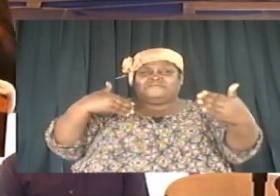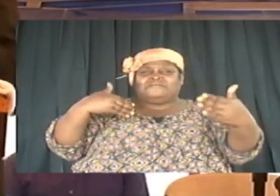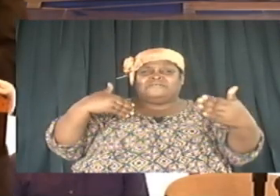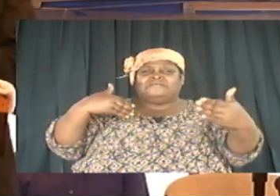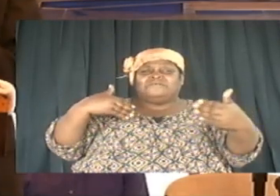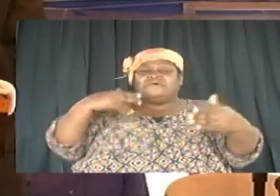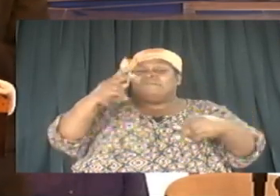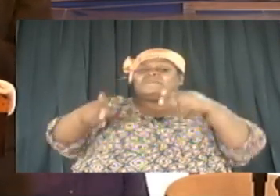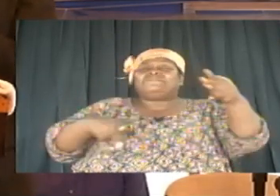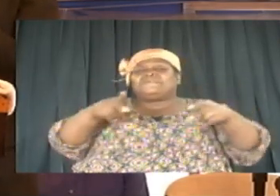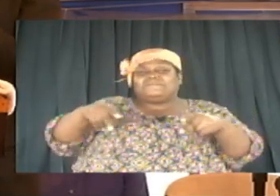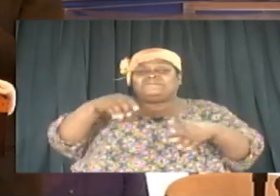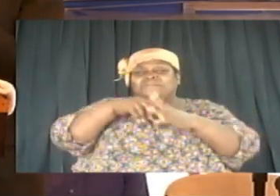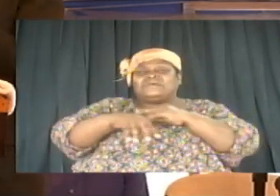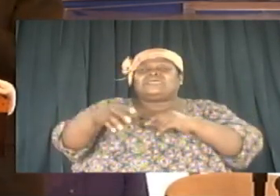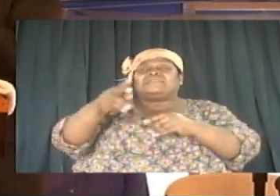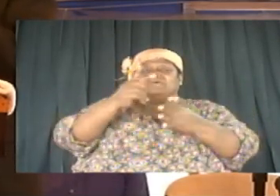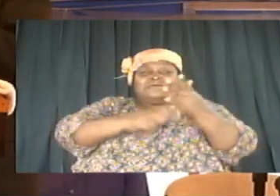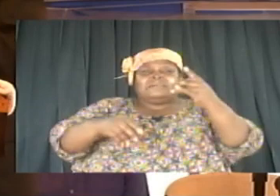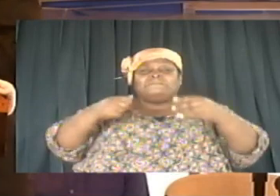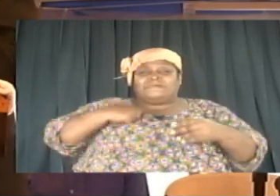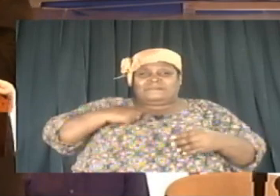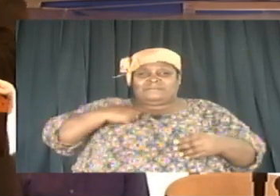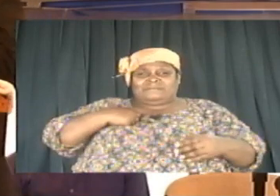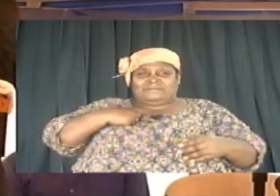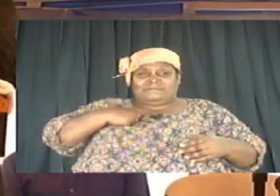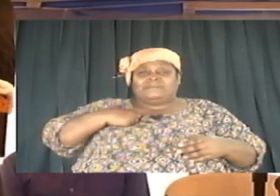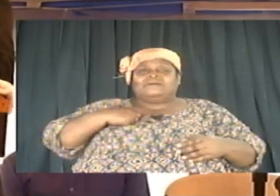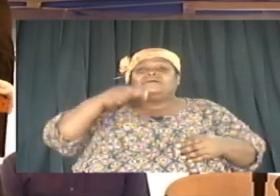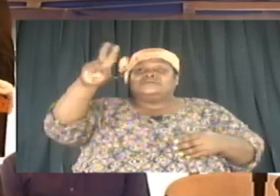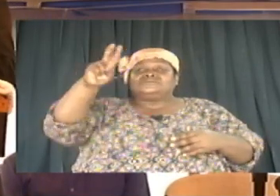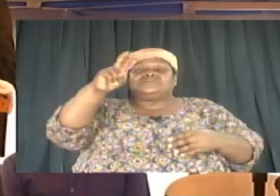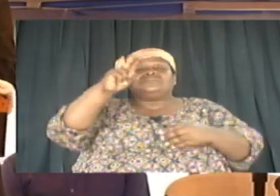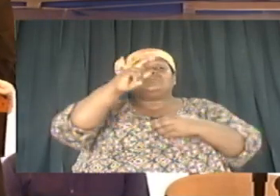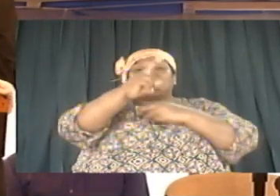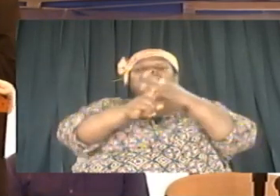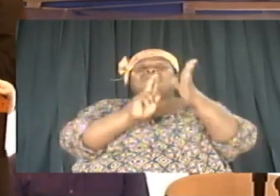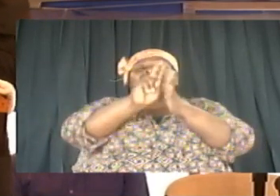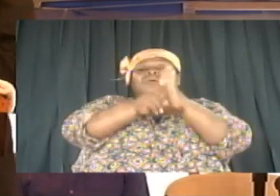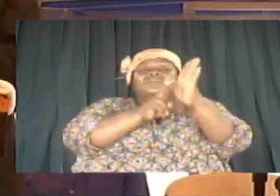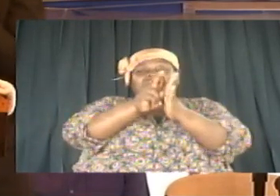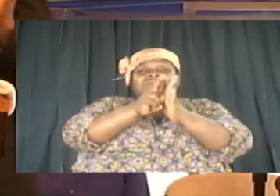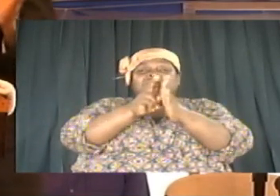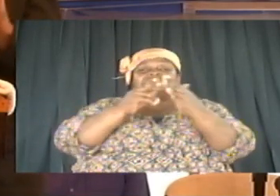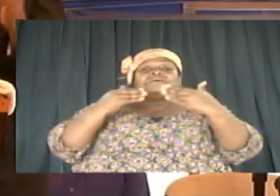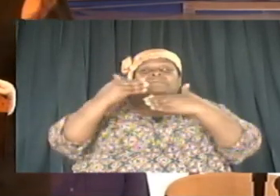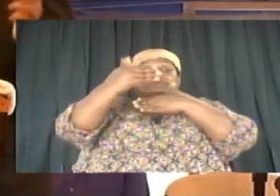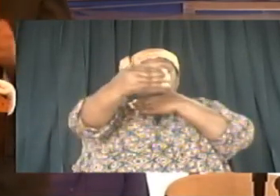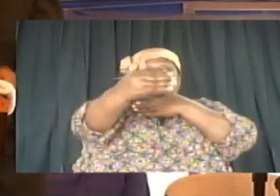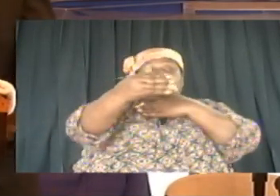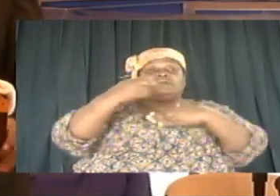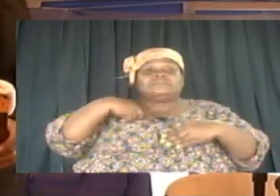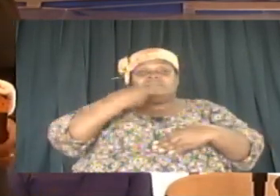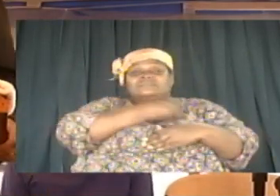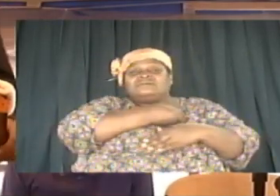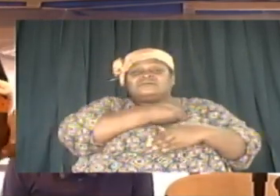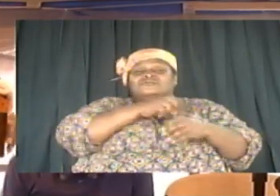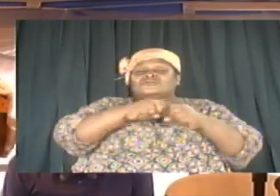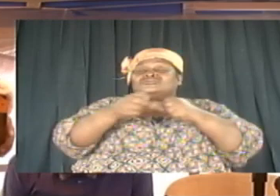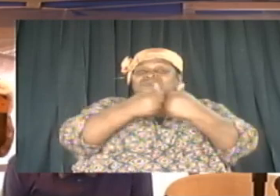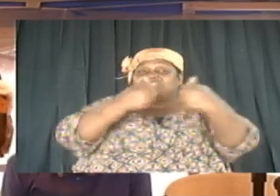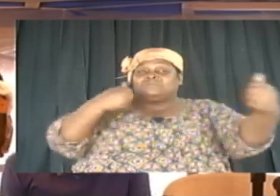parts of Canada are 2 hours behind us. And so we are separated by time